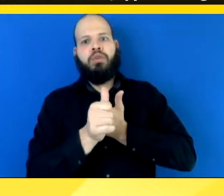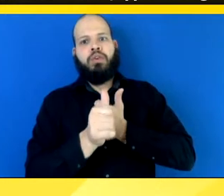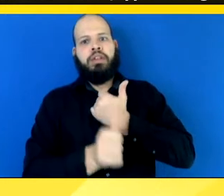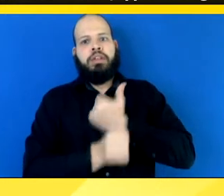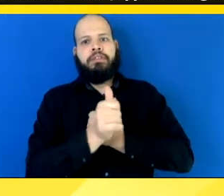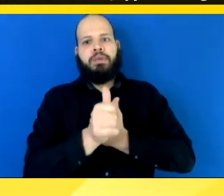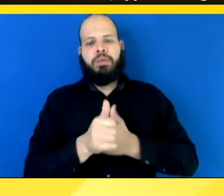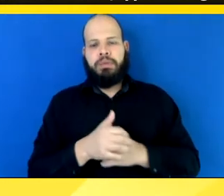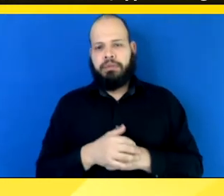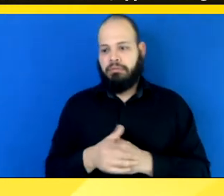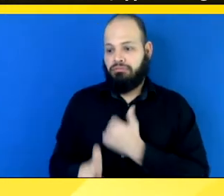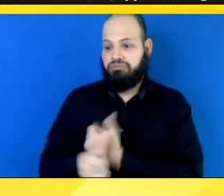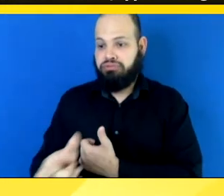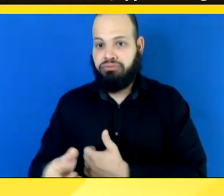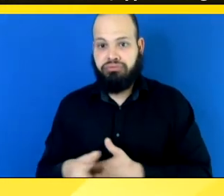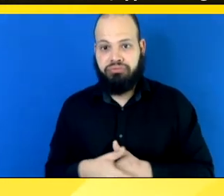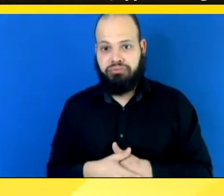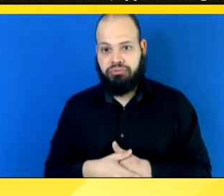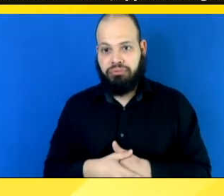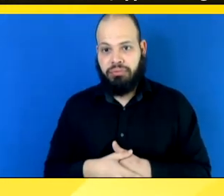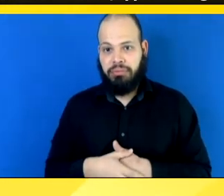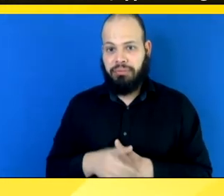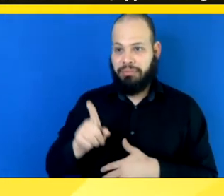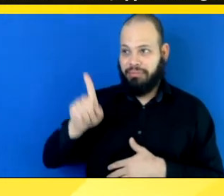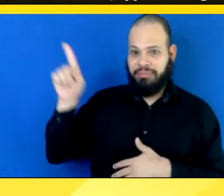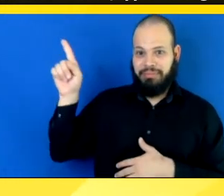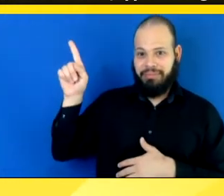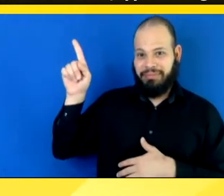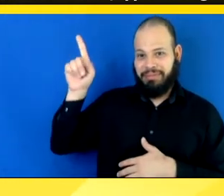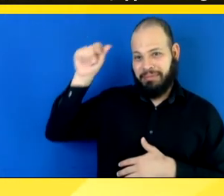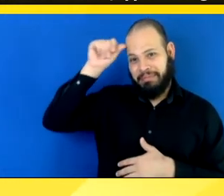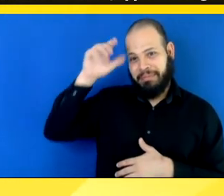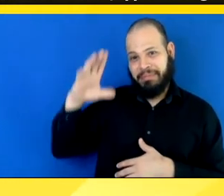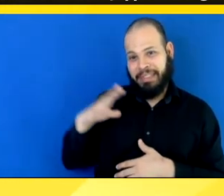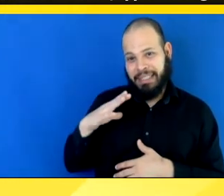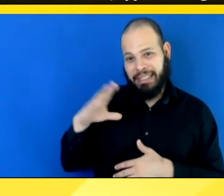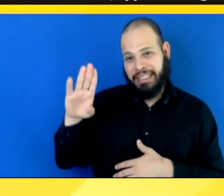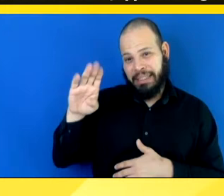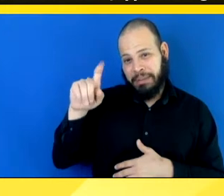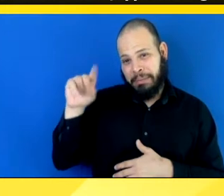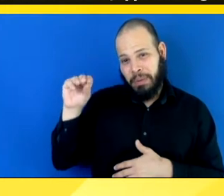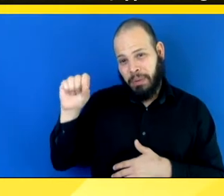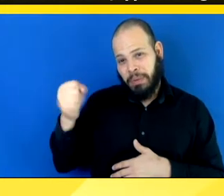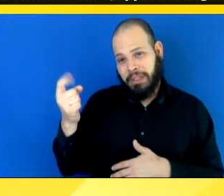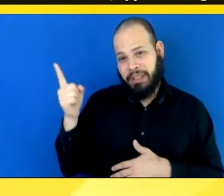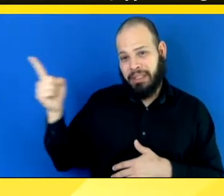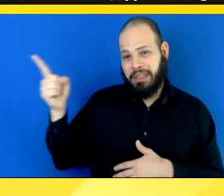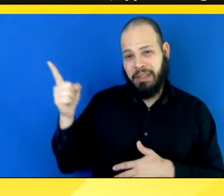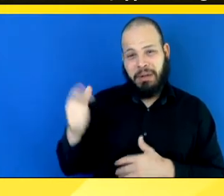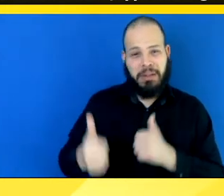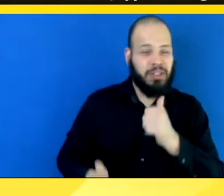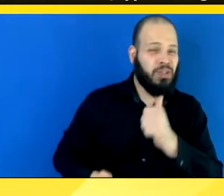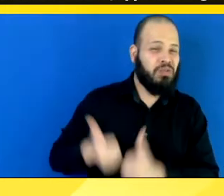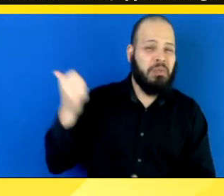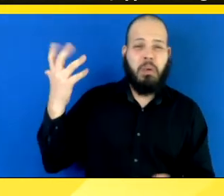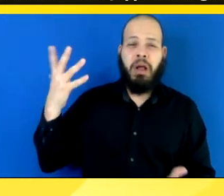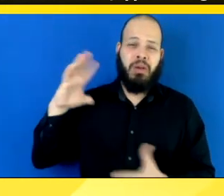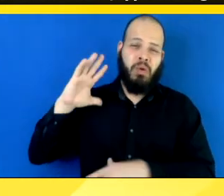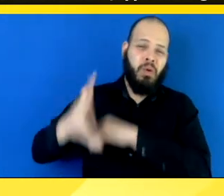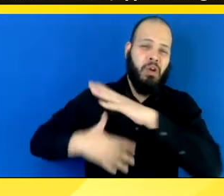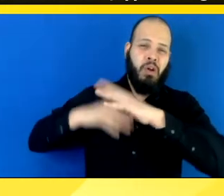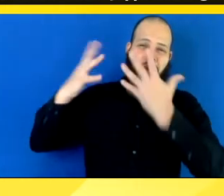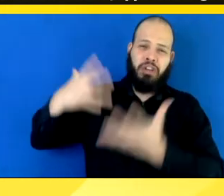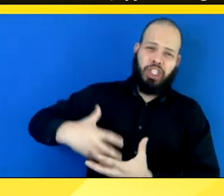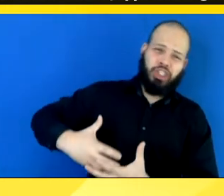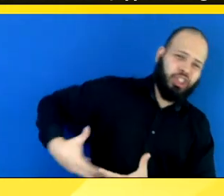the richest billionaires on the planet. So to our sisters and brothers and all of our union siblings in Bessemer, thank you for fighting